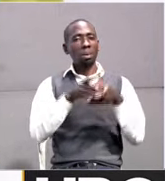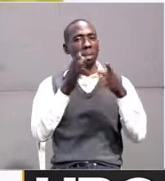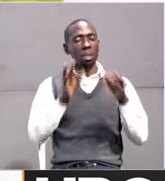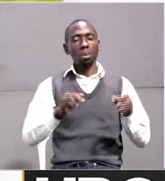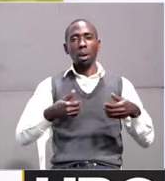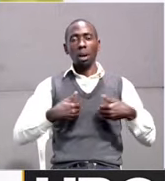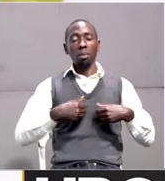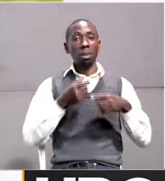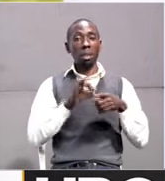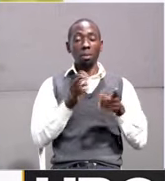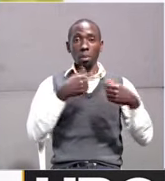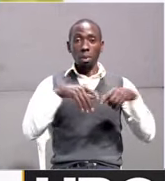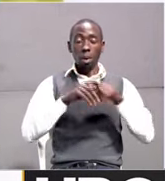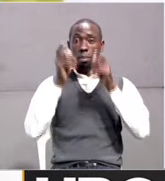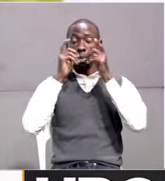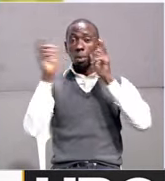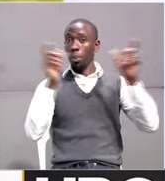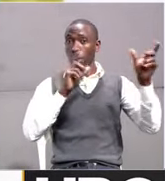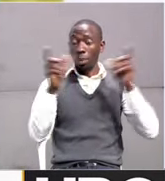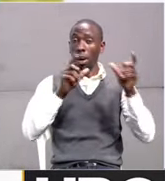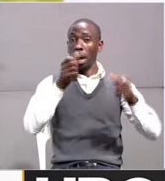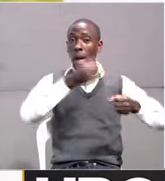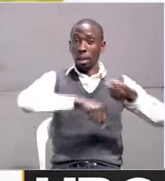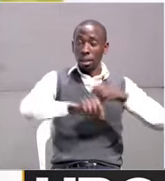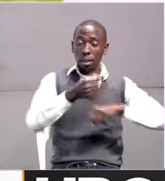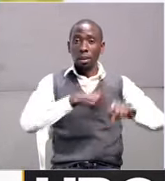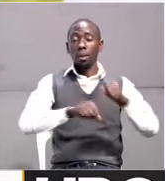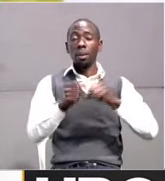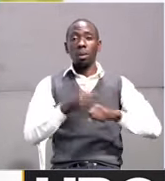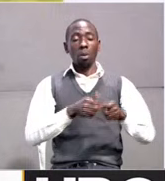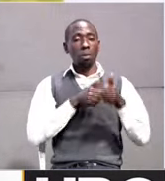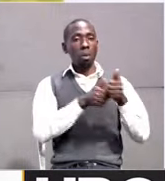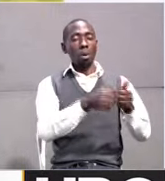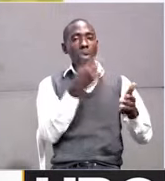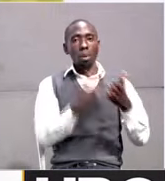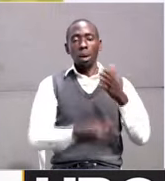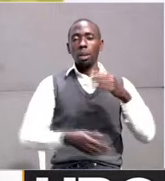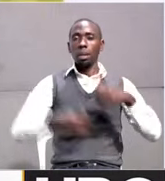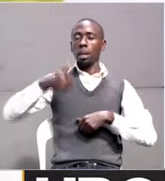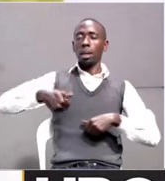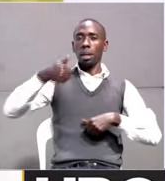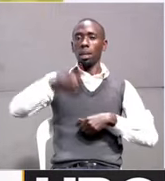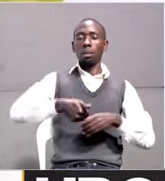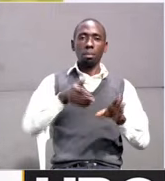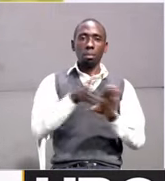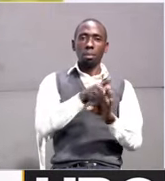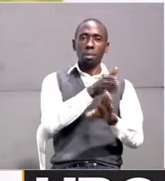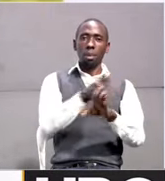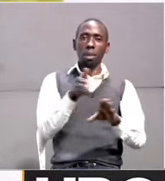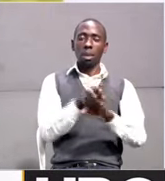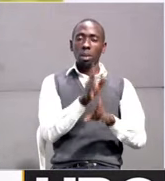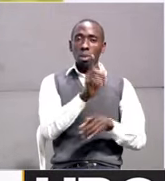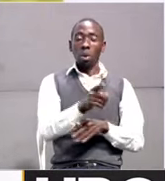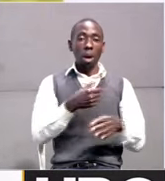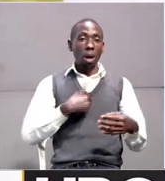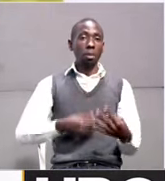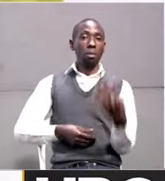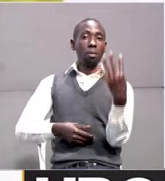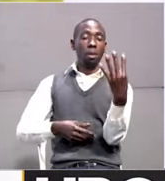If we all wake up and follow what the NRM has guided you, the four